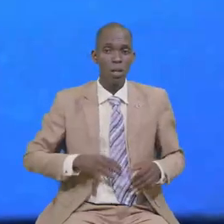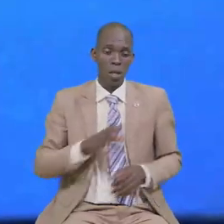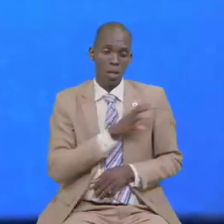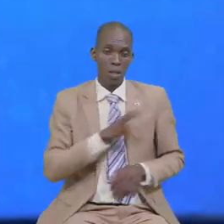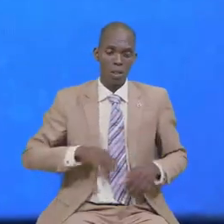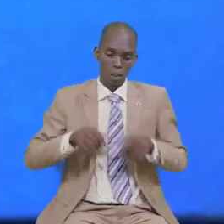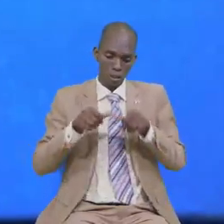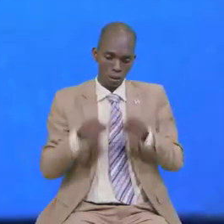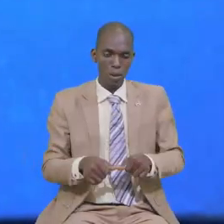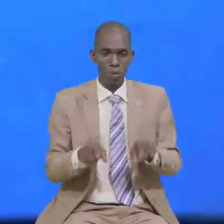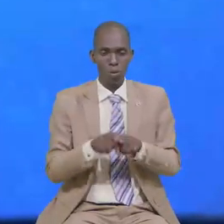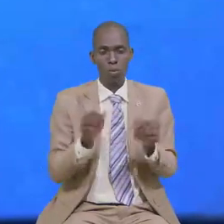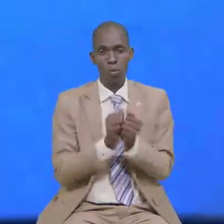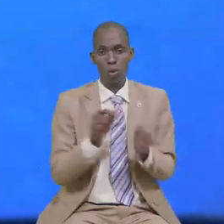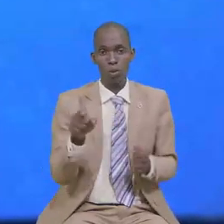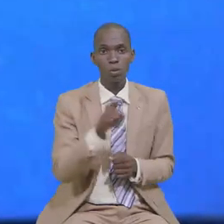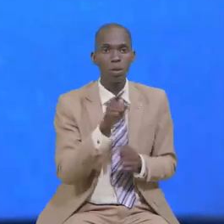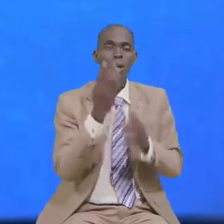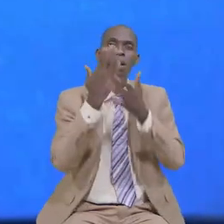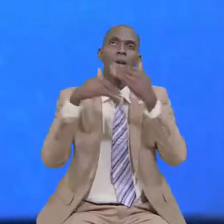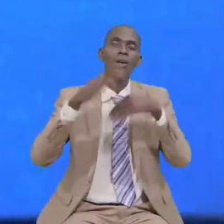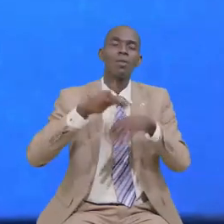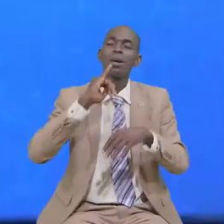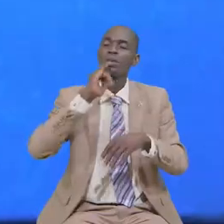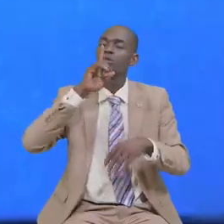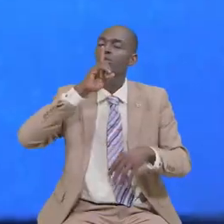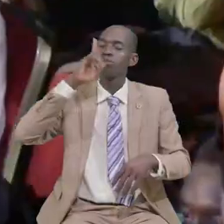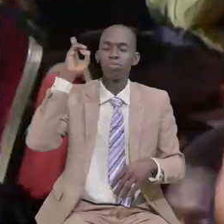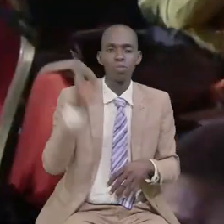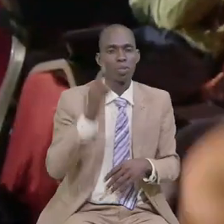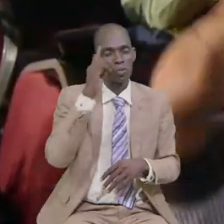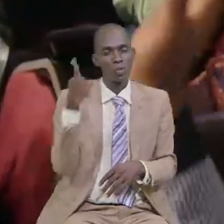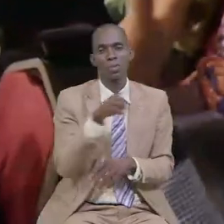you, heaven is guaranteed for you.